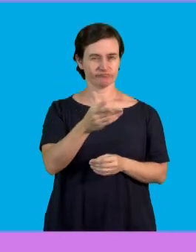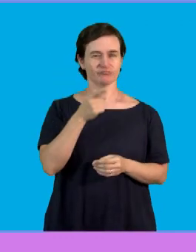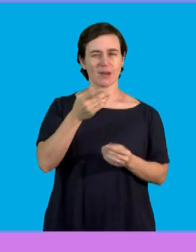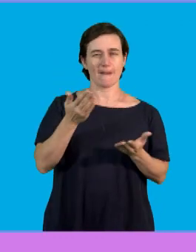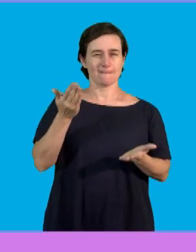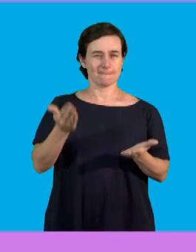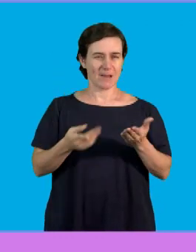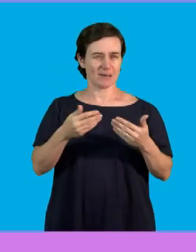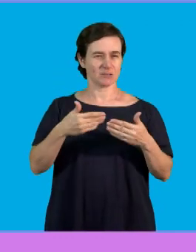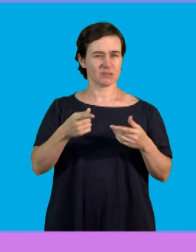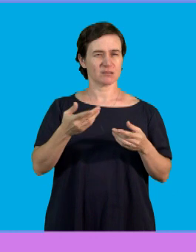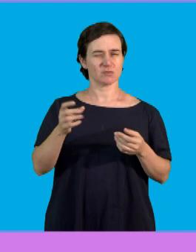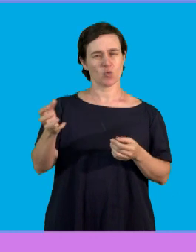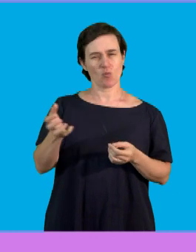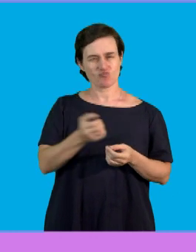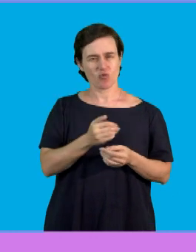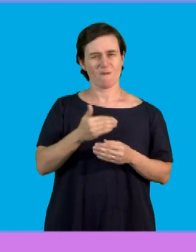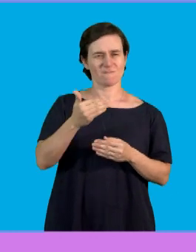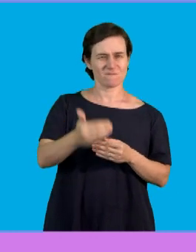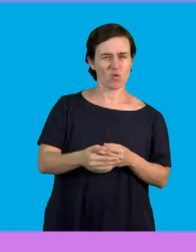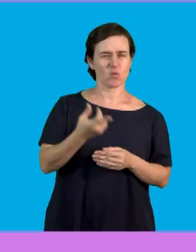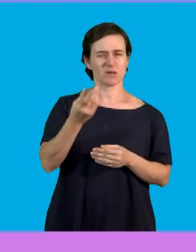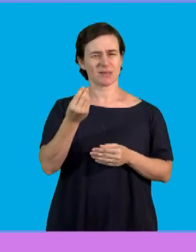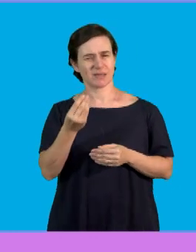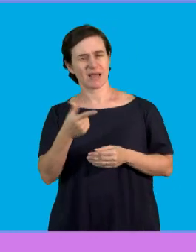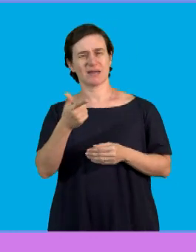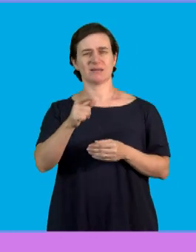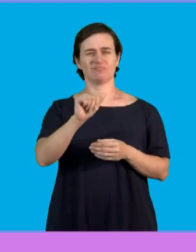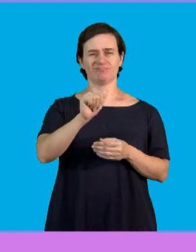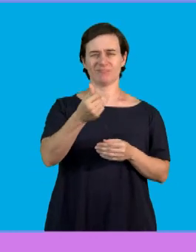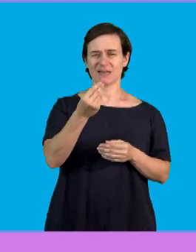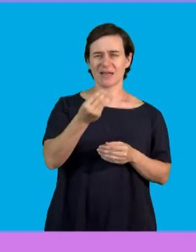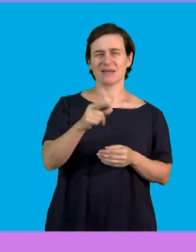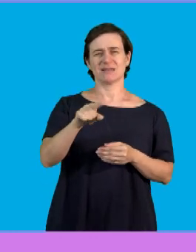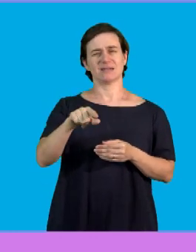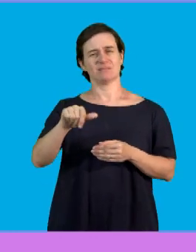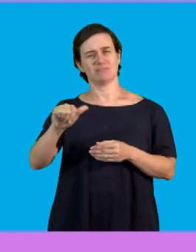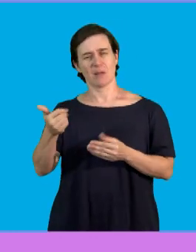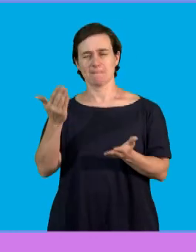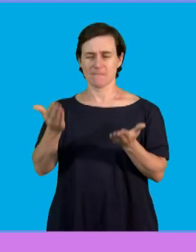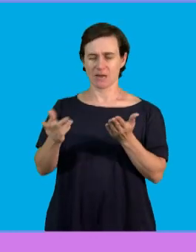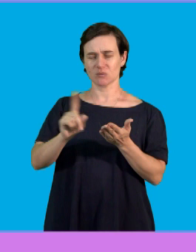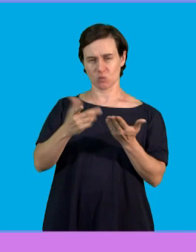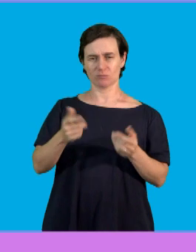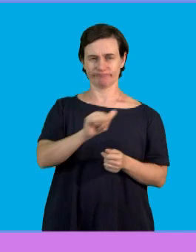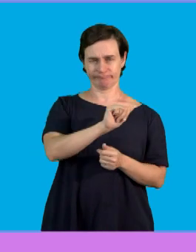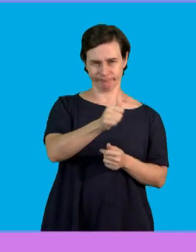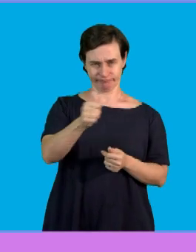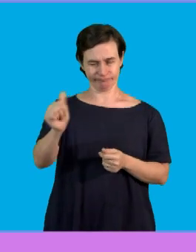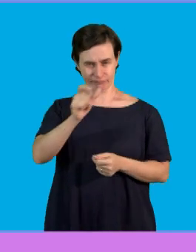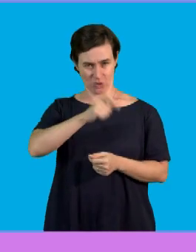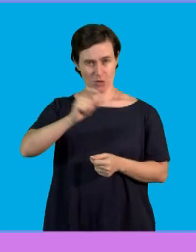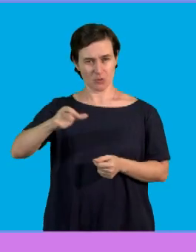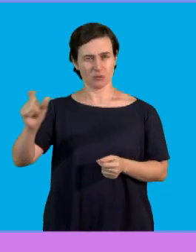forward, the debit, the credit, the dates of which the transactions were made, as well as the balance. We are also given